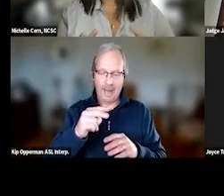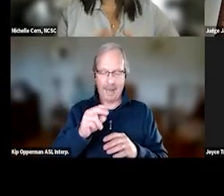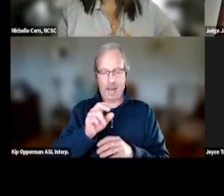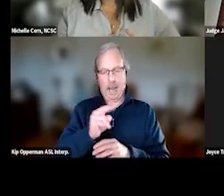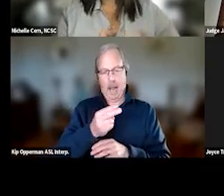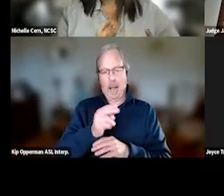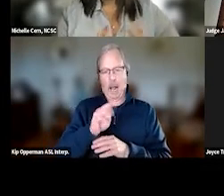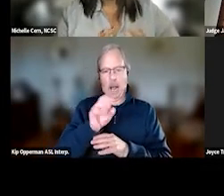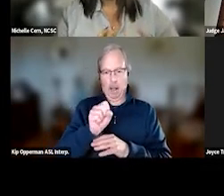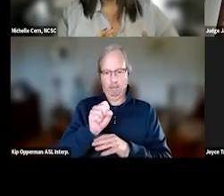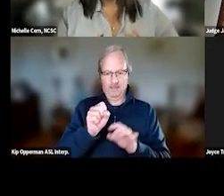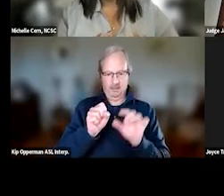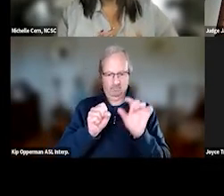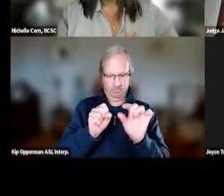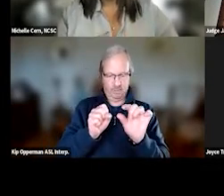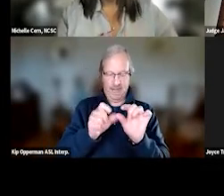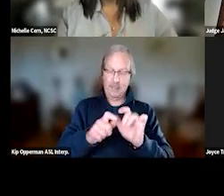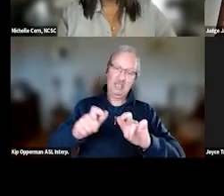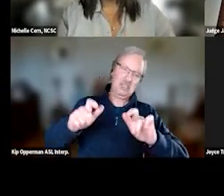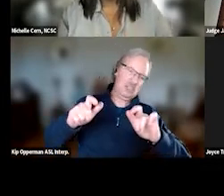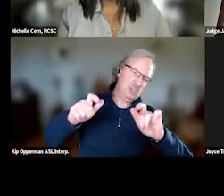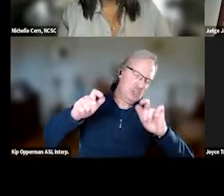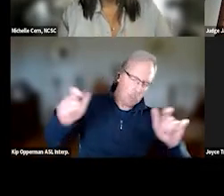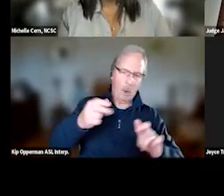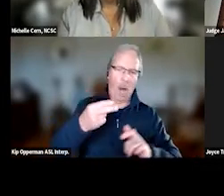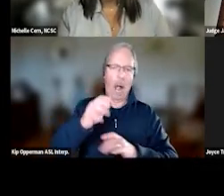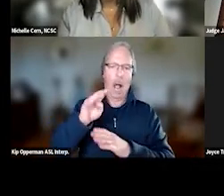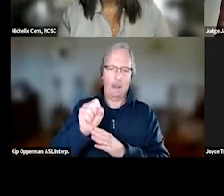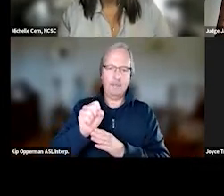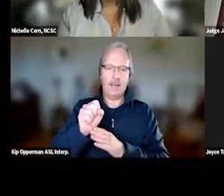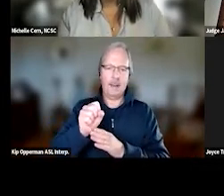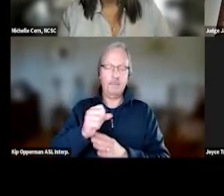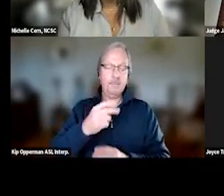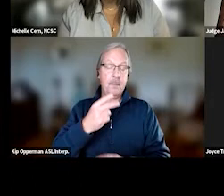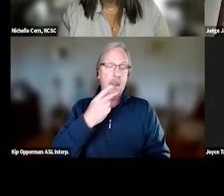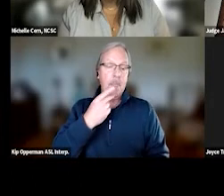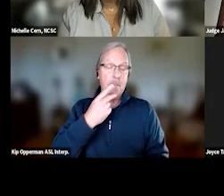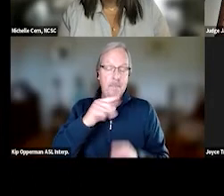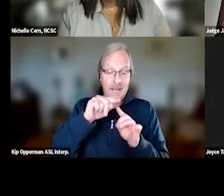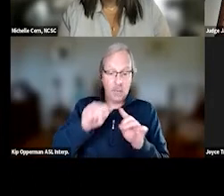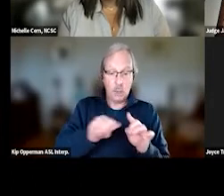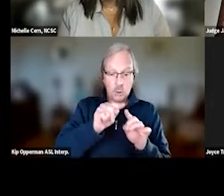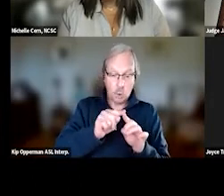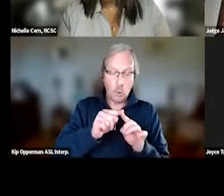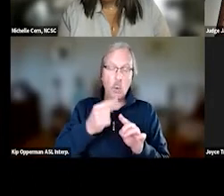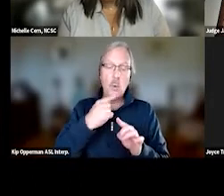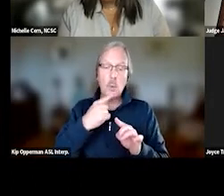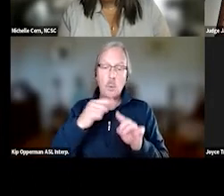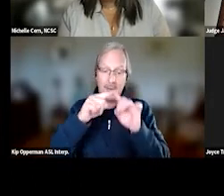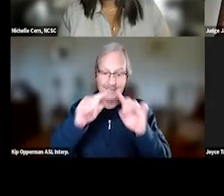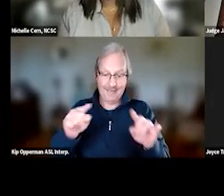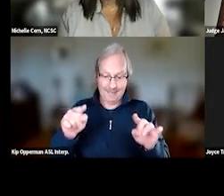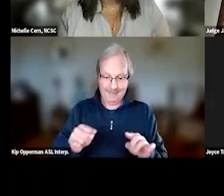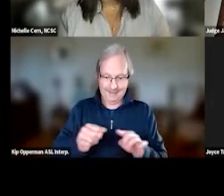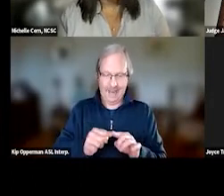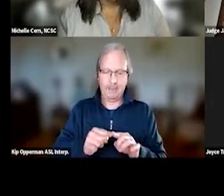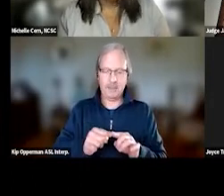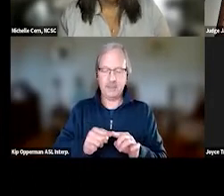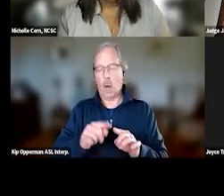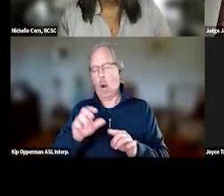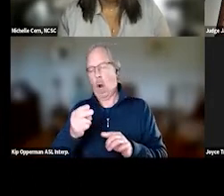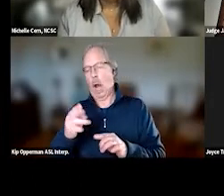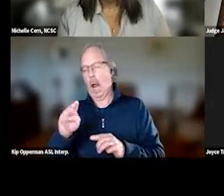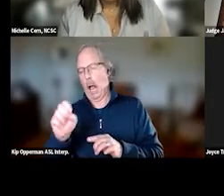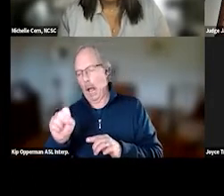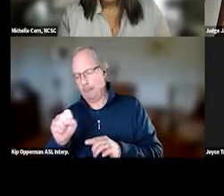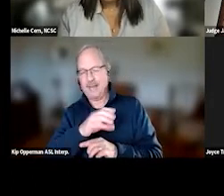So the pink and the pink circles, red dots, red diamonds are hubs and super hubs.